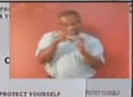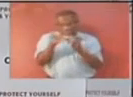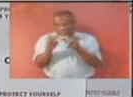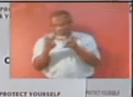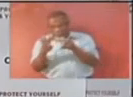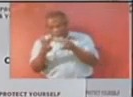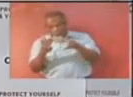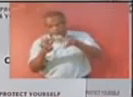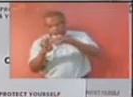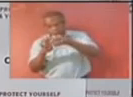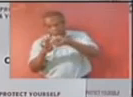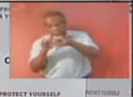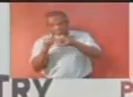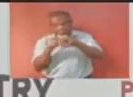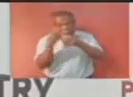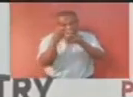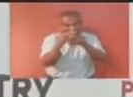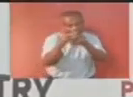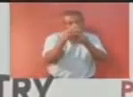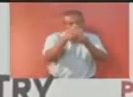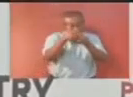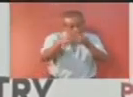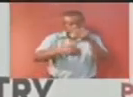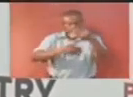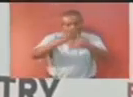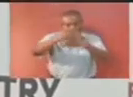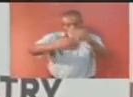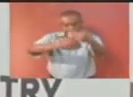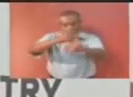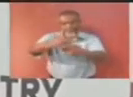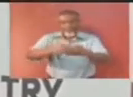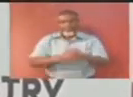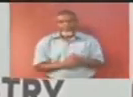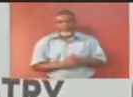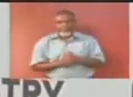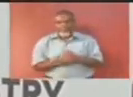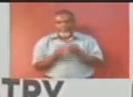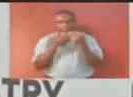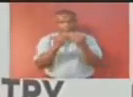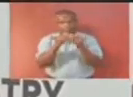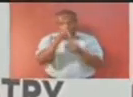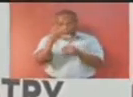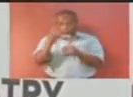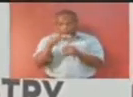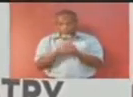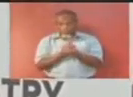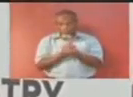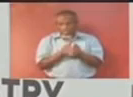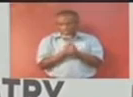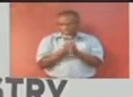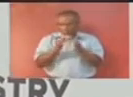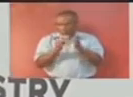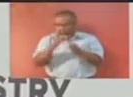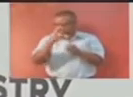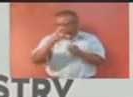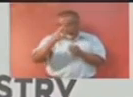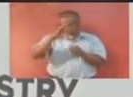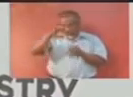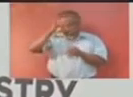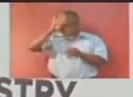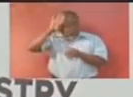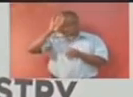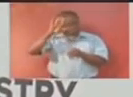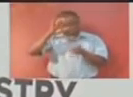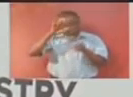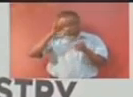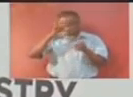So you were asking, thank you for the question, you were asking whether the Cuban vaccine has been approved. Not